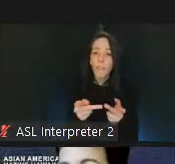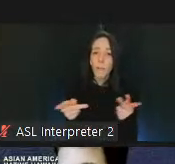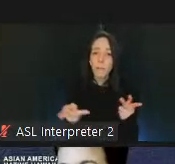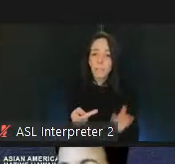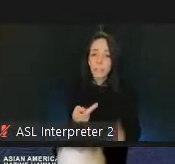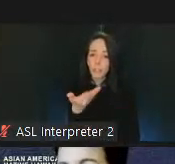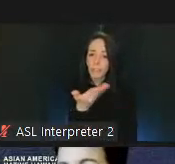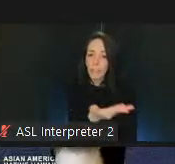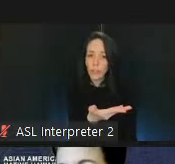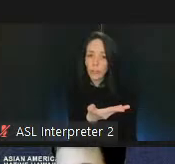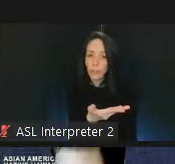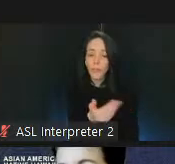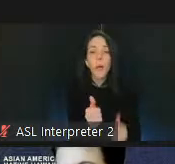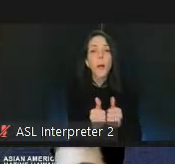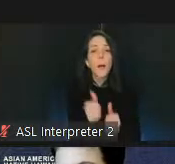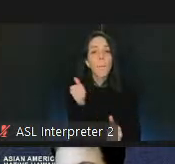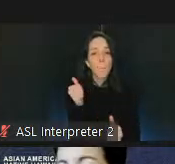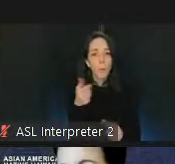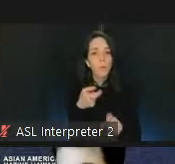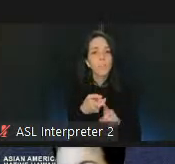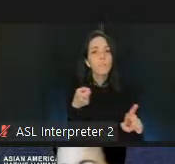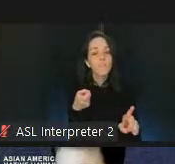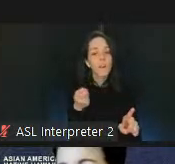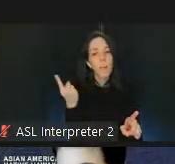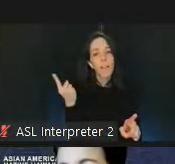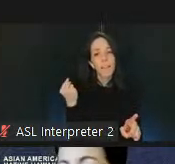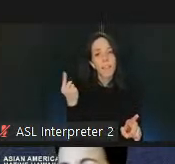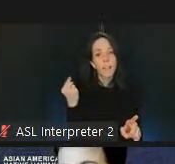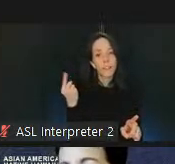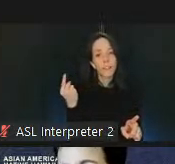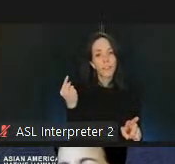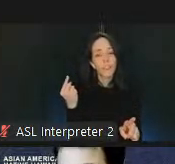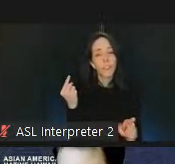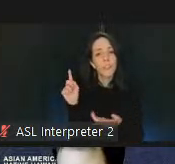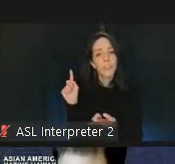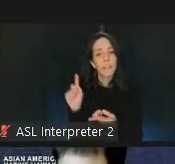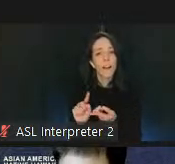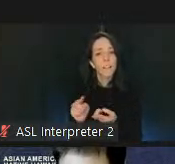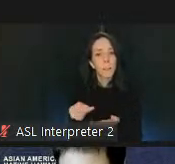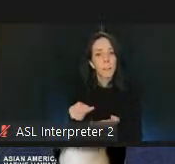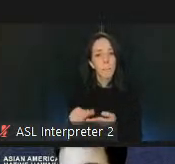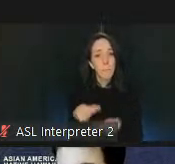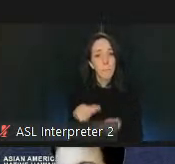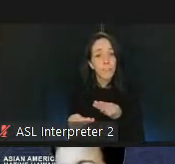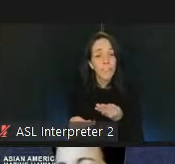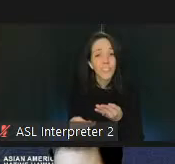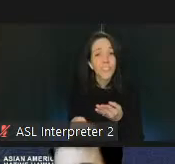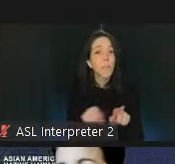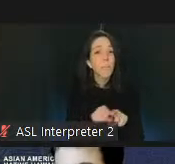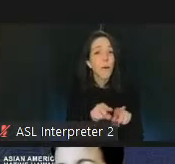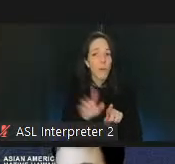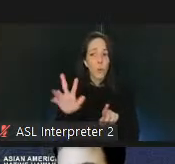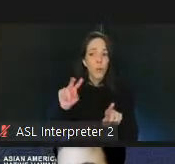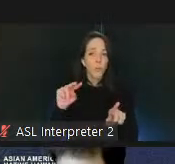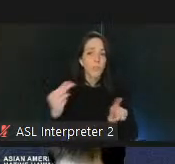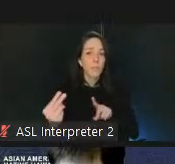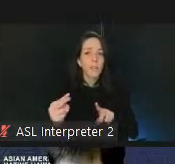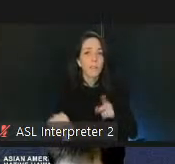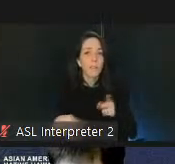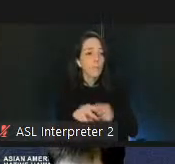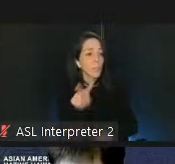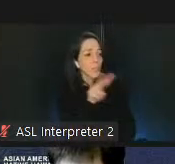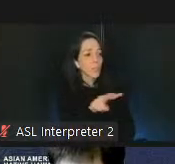I mentioned, most are left over from last fiscal year cuts. But to your point as well, when you're looking at programming and services to